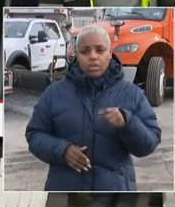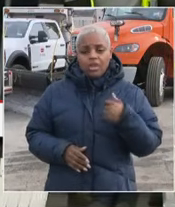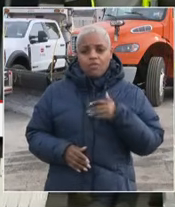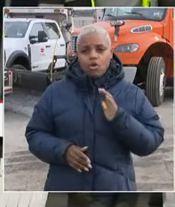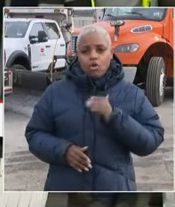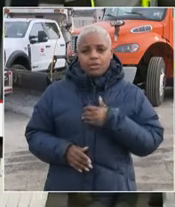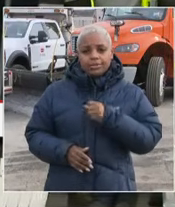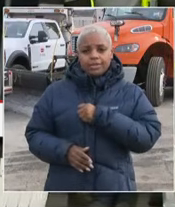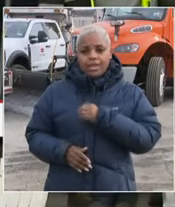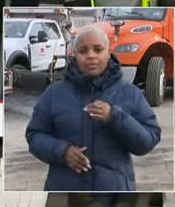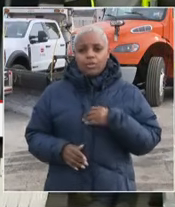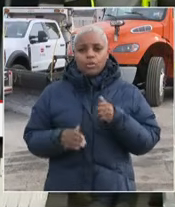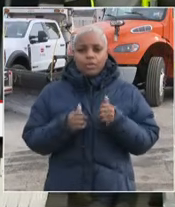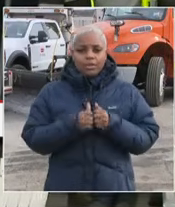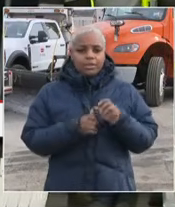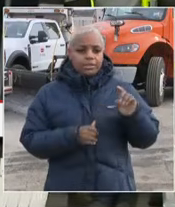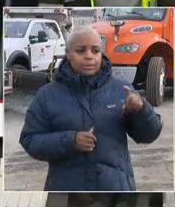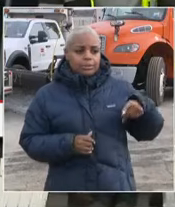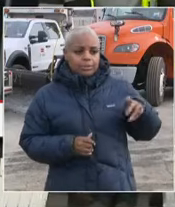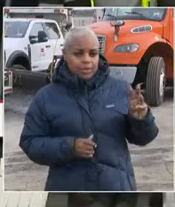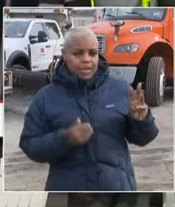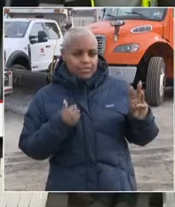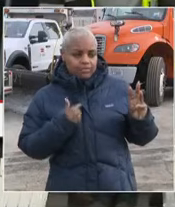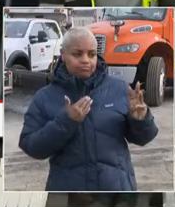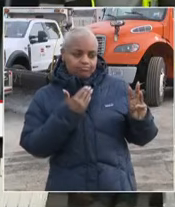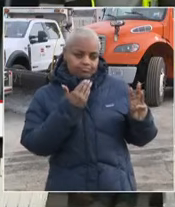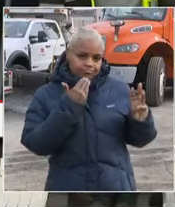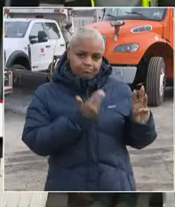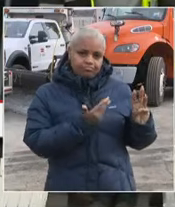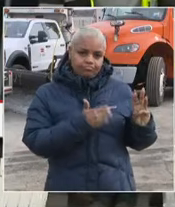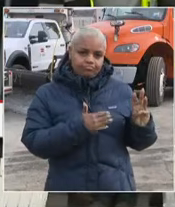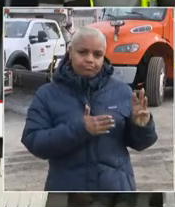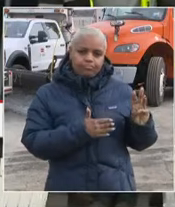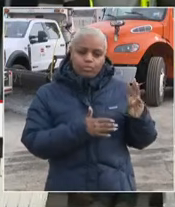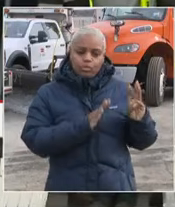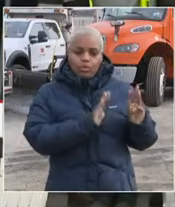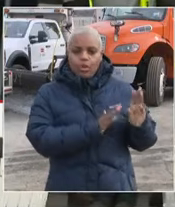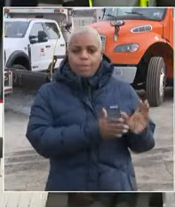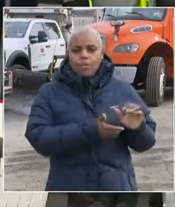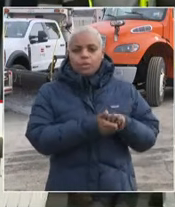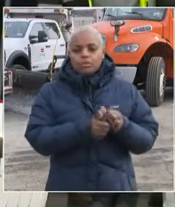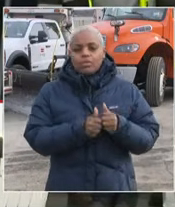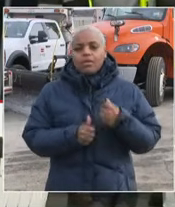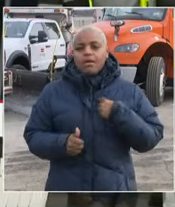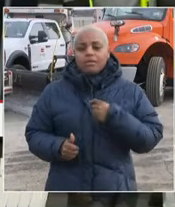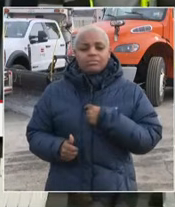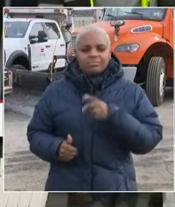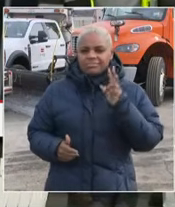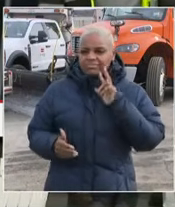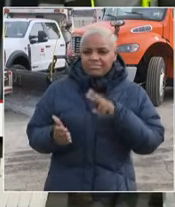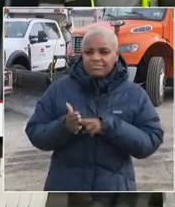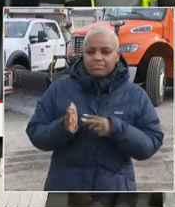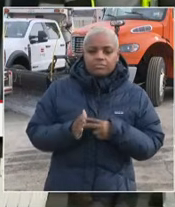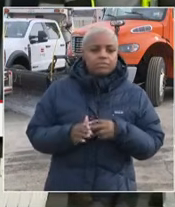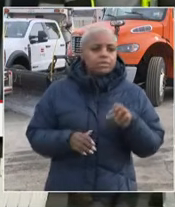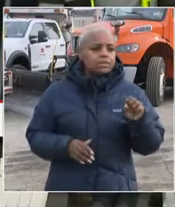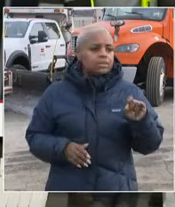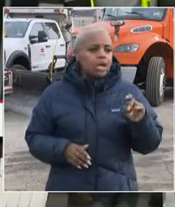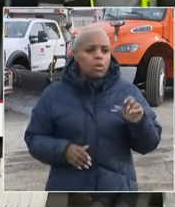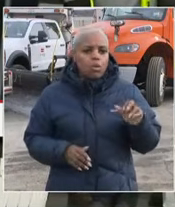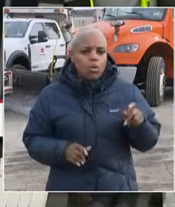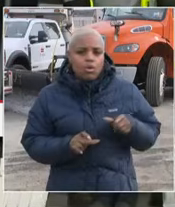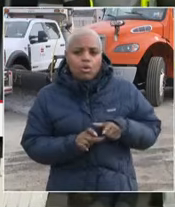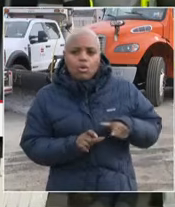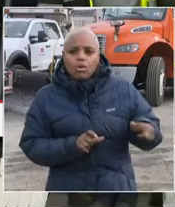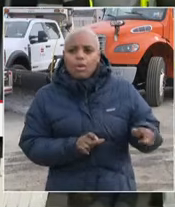DPW Director for that coordination. It is so important for sidewalks, bus stops, all that kind of coordination. When it comes to